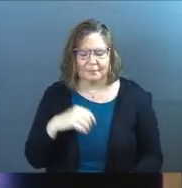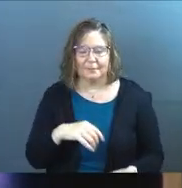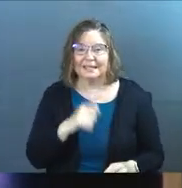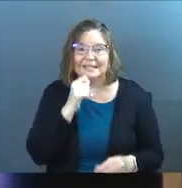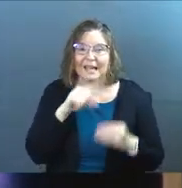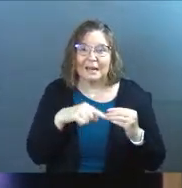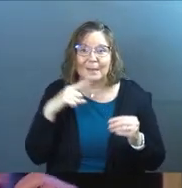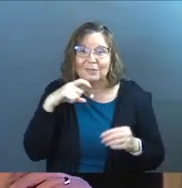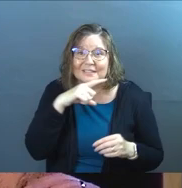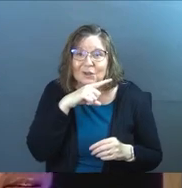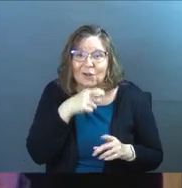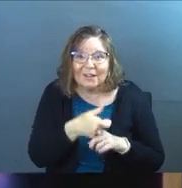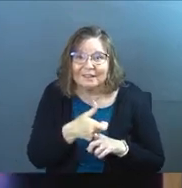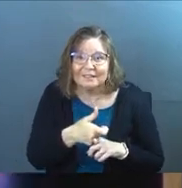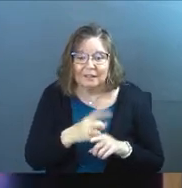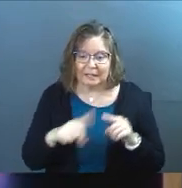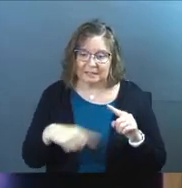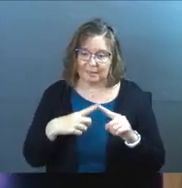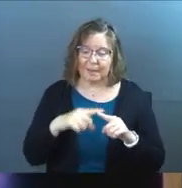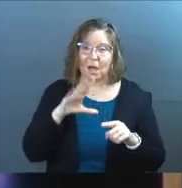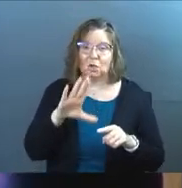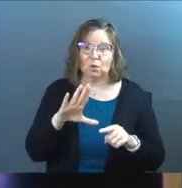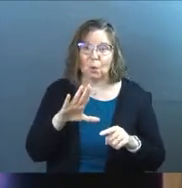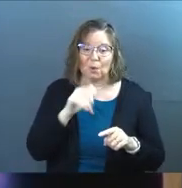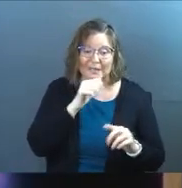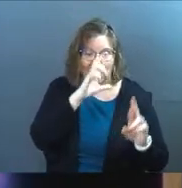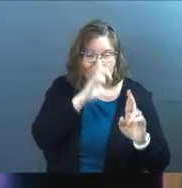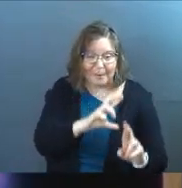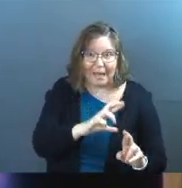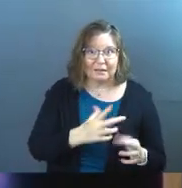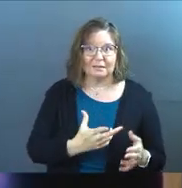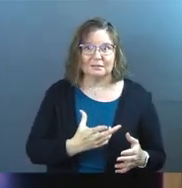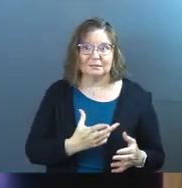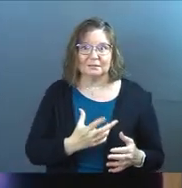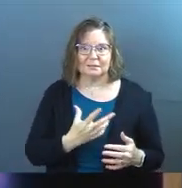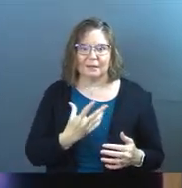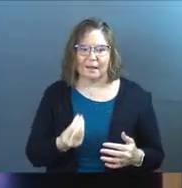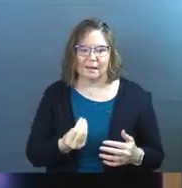It's not about the cereal. It's about your disrespect and